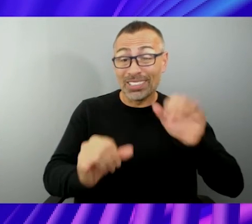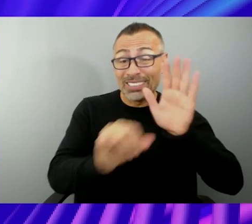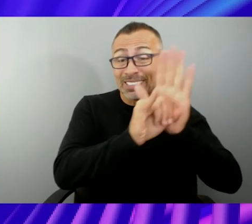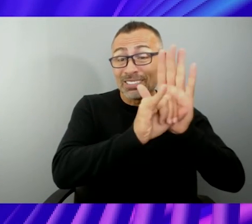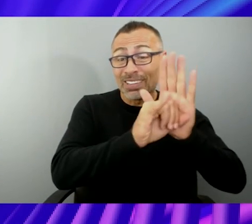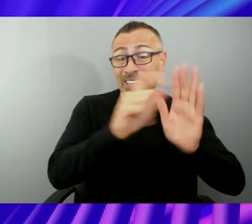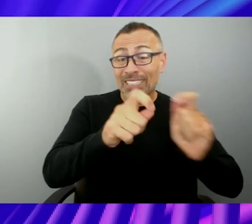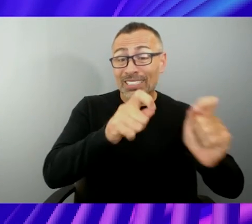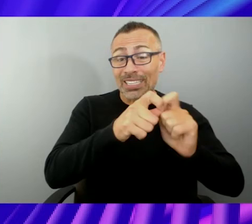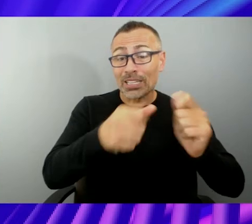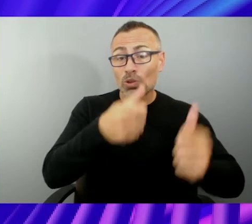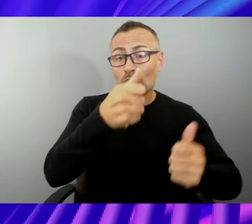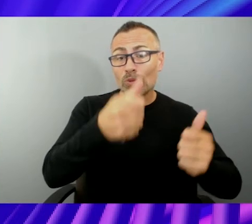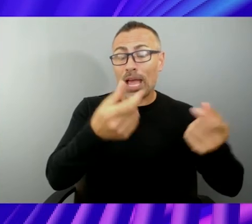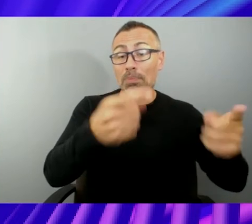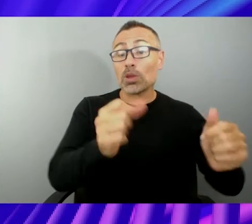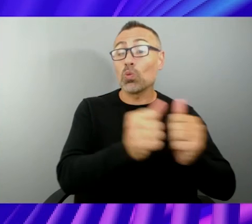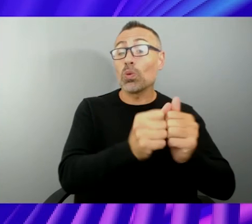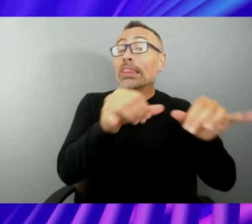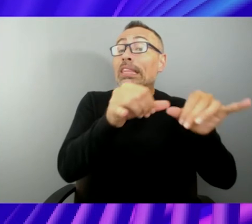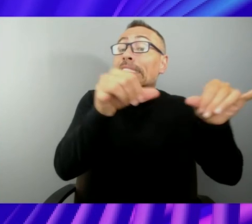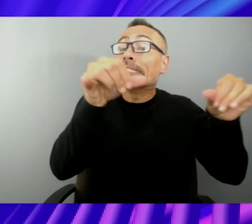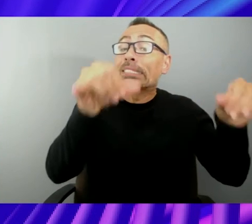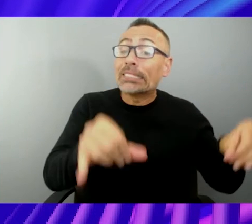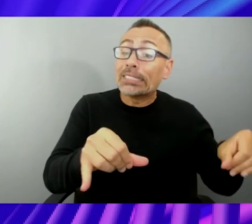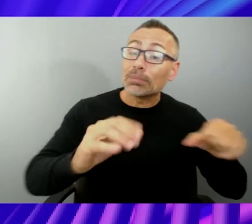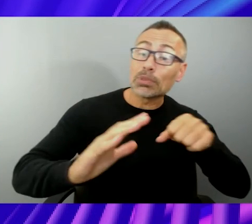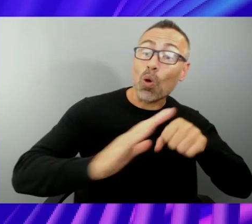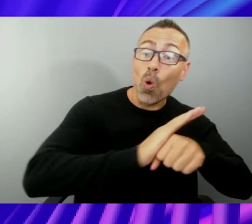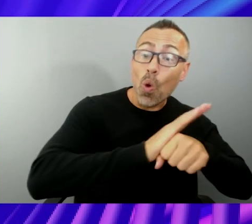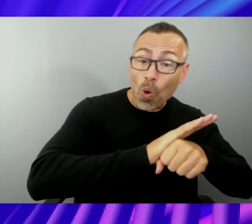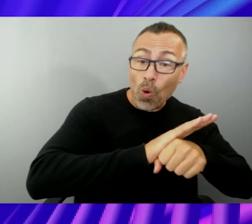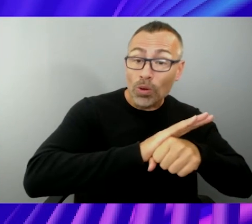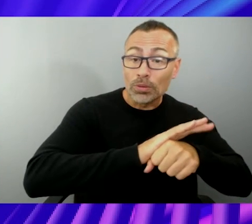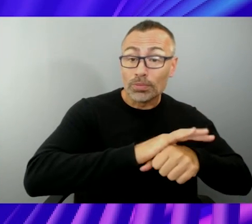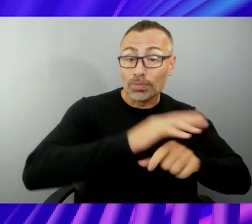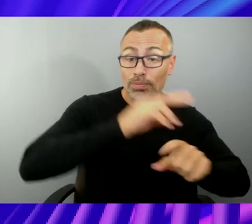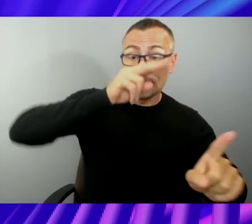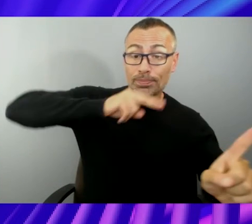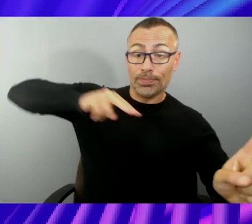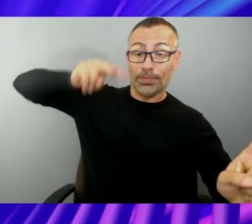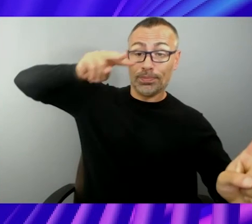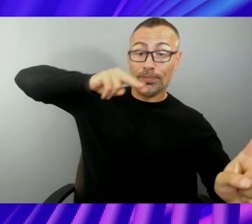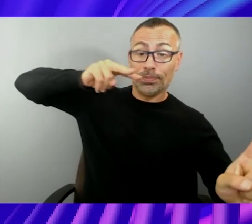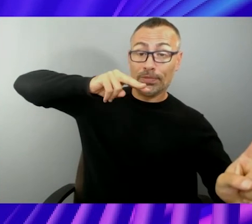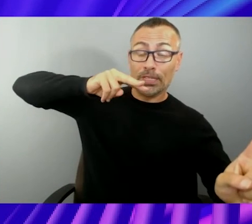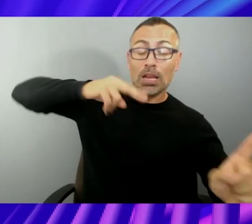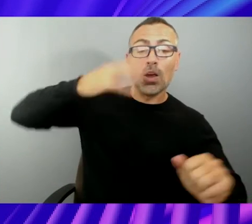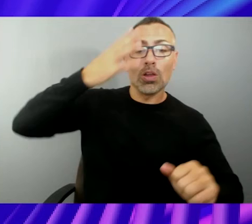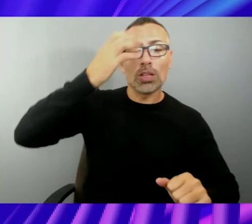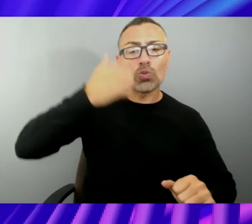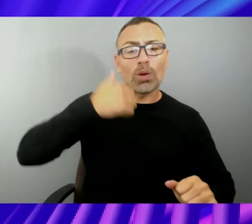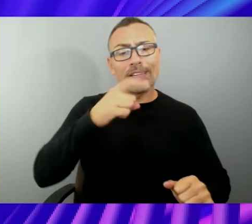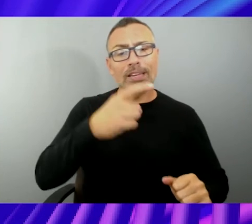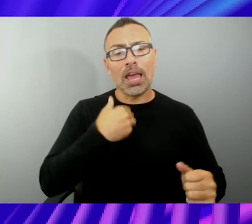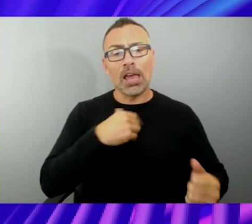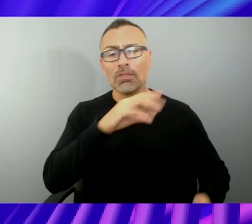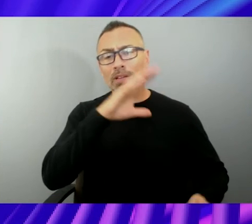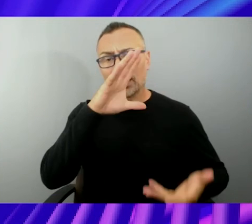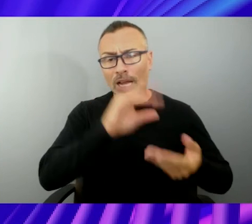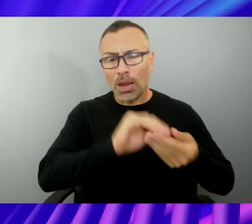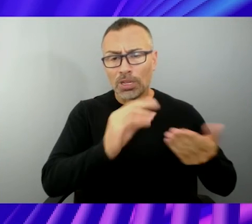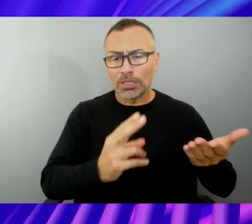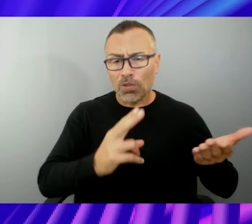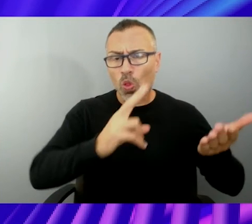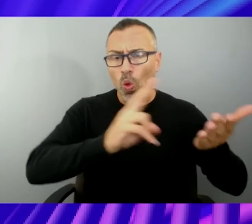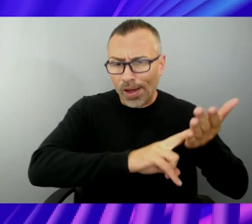system as a whole. So um, that's why we have to come up with some kind of like a comprehensive logging mechanism, and then have